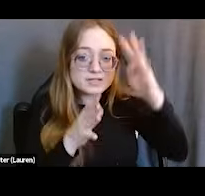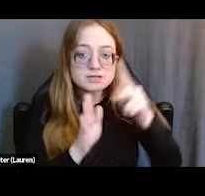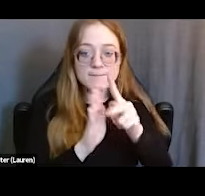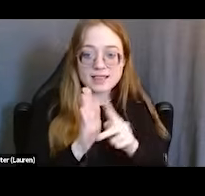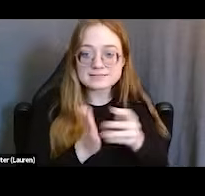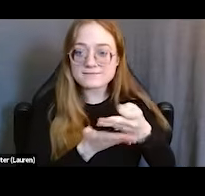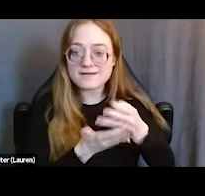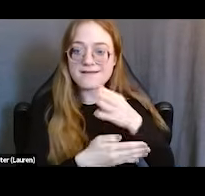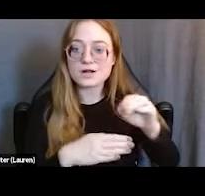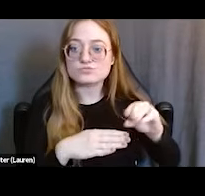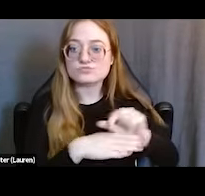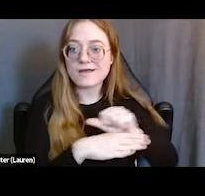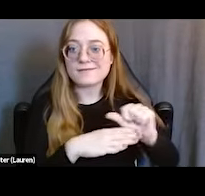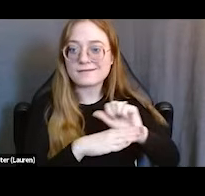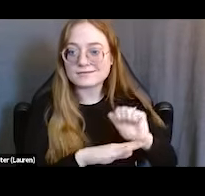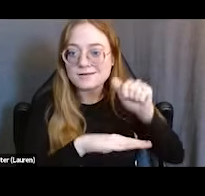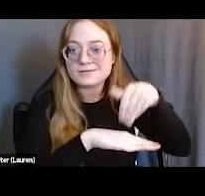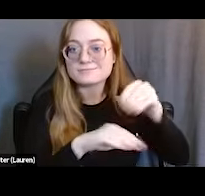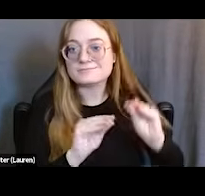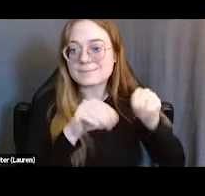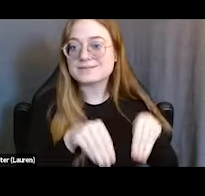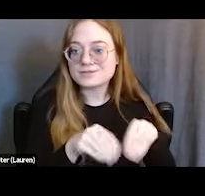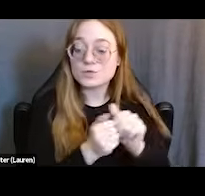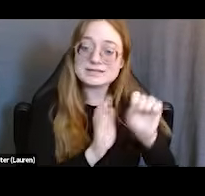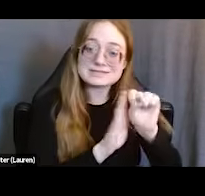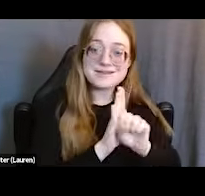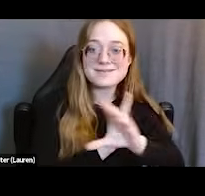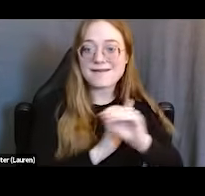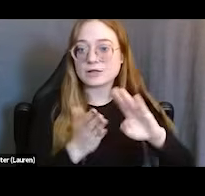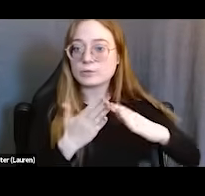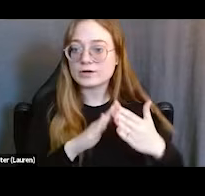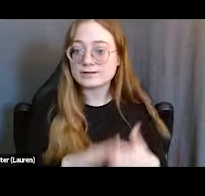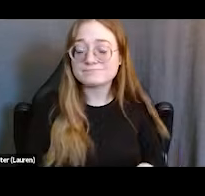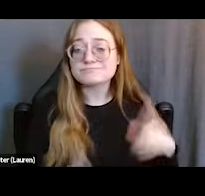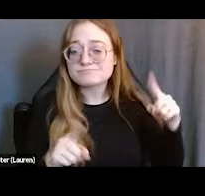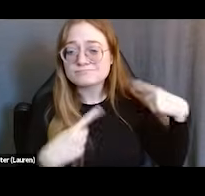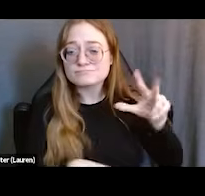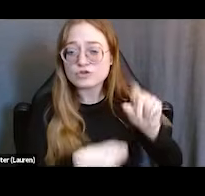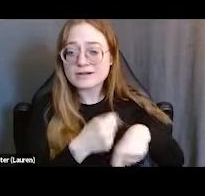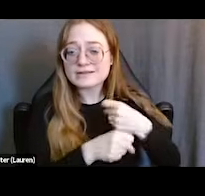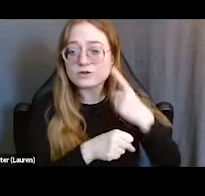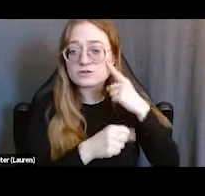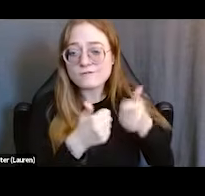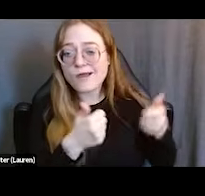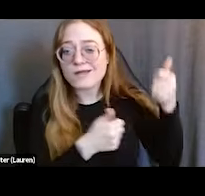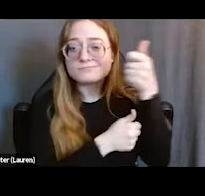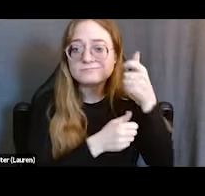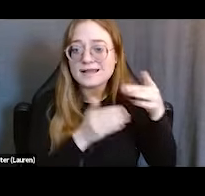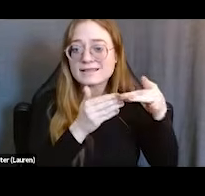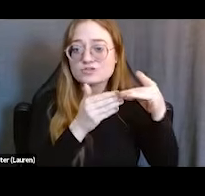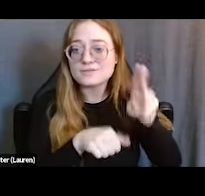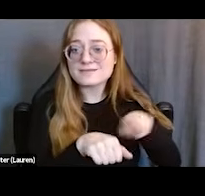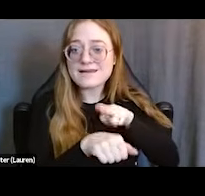and practice implementation with states and communities. Her over 30 years of executive leadership at the national, state, and